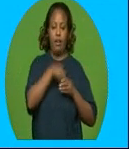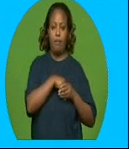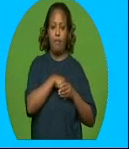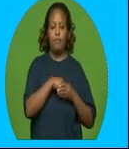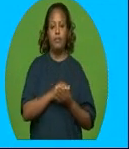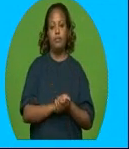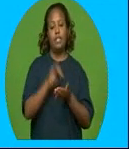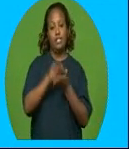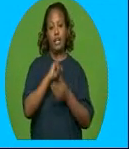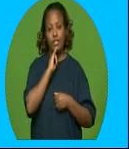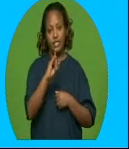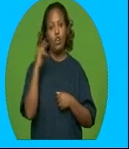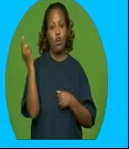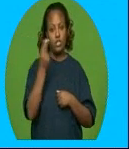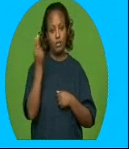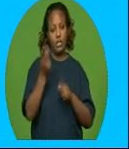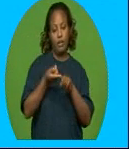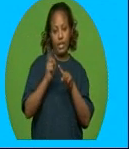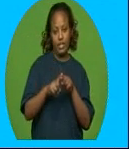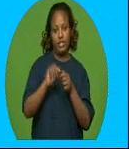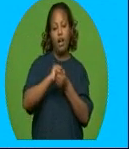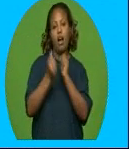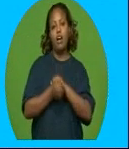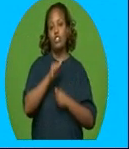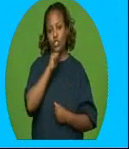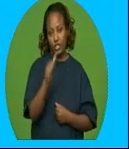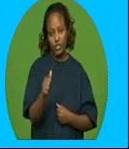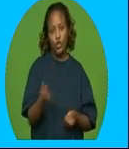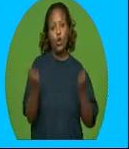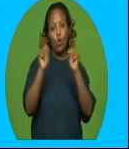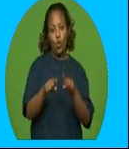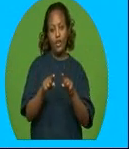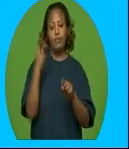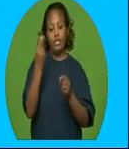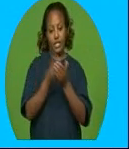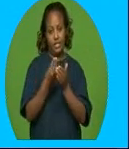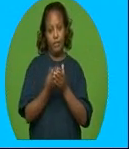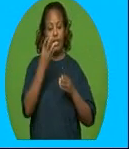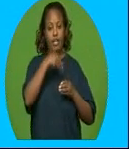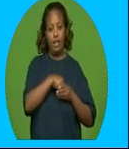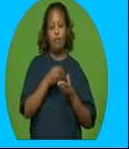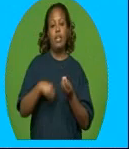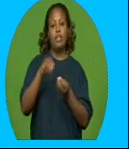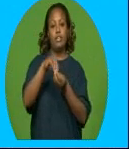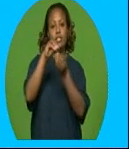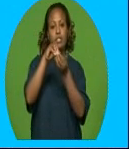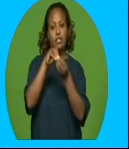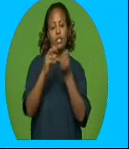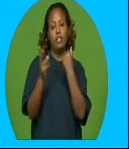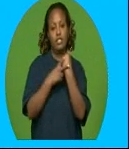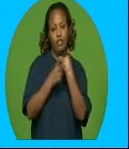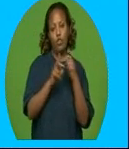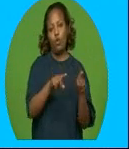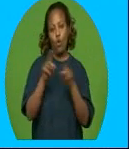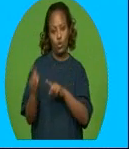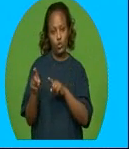disposable income. That is, consumption remaining unchanged when disposable income